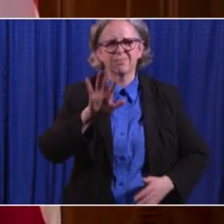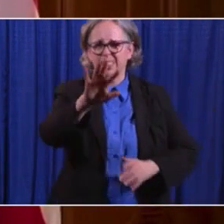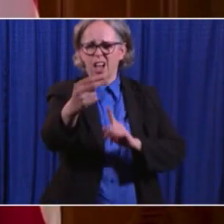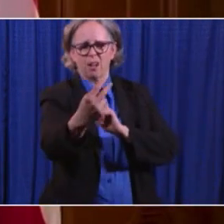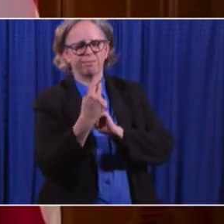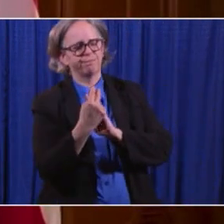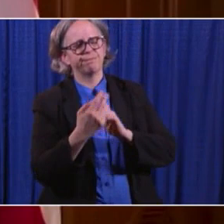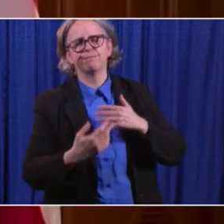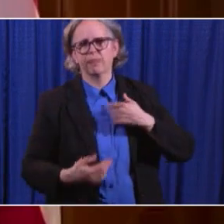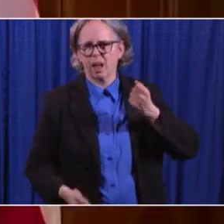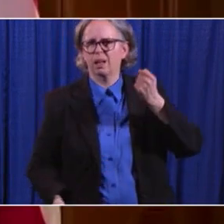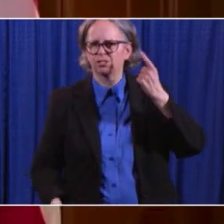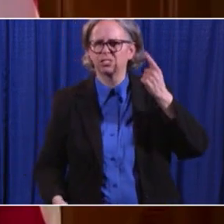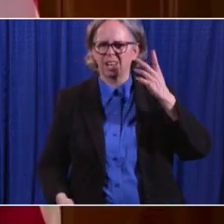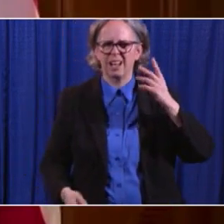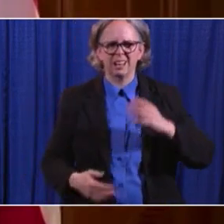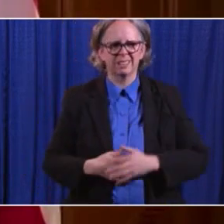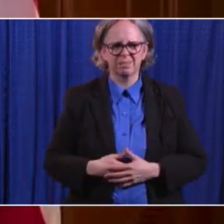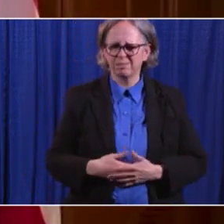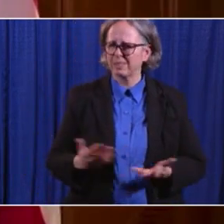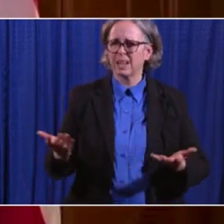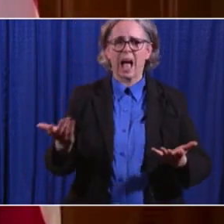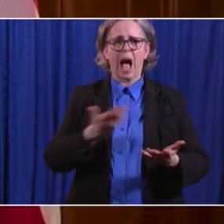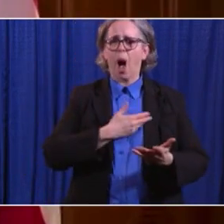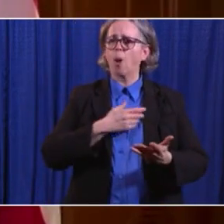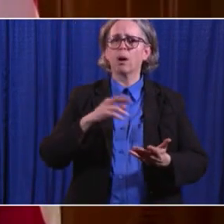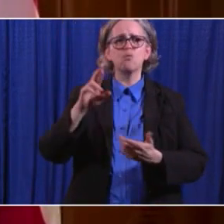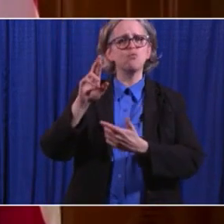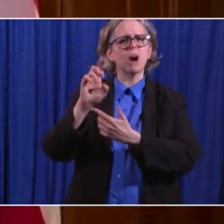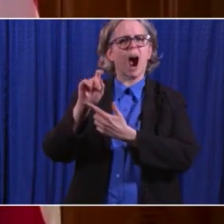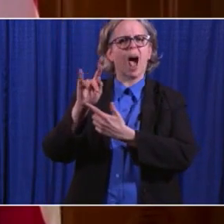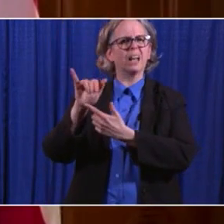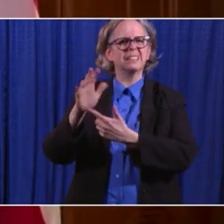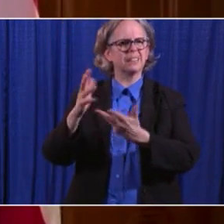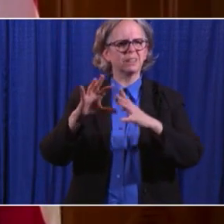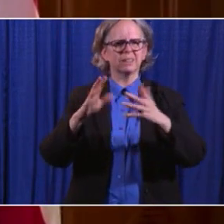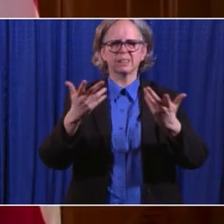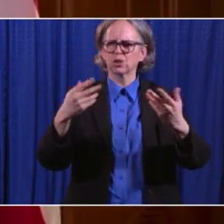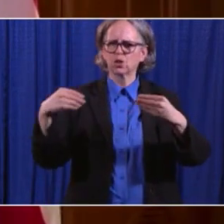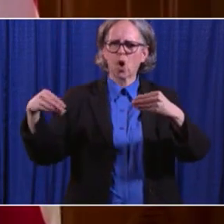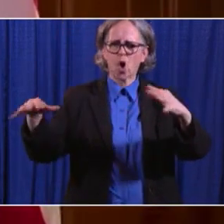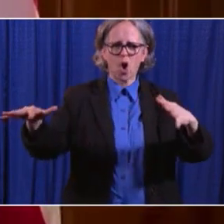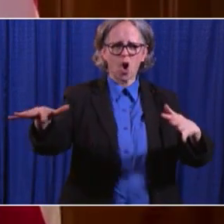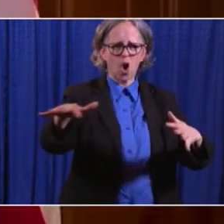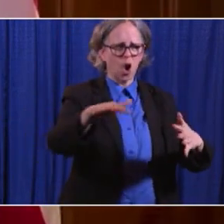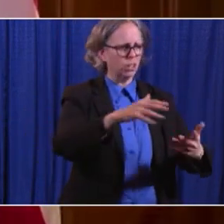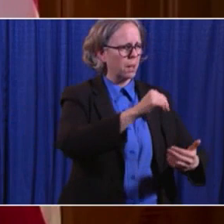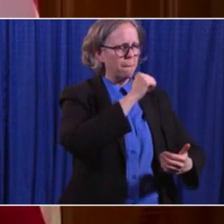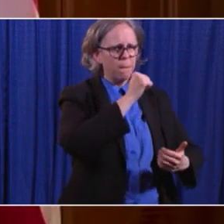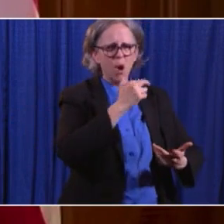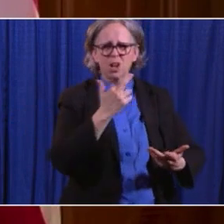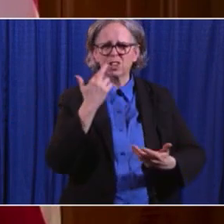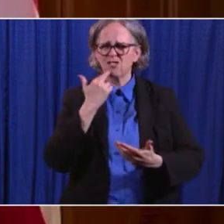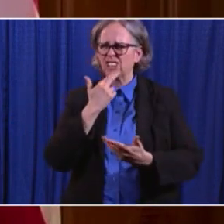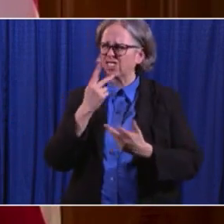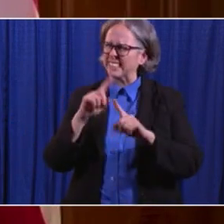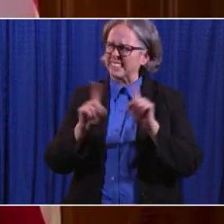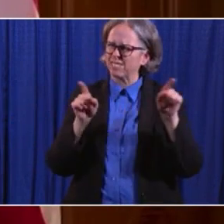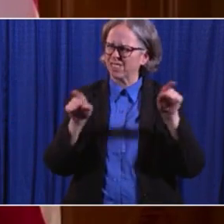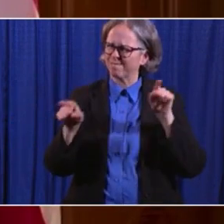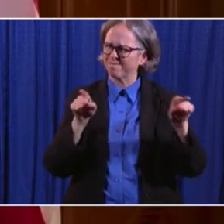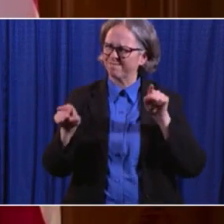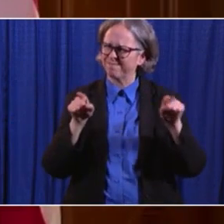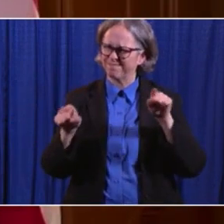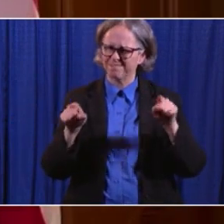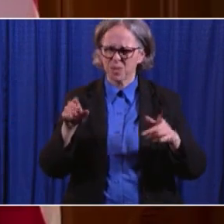that bars and restaurants are different in the sense that people eat and they drink, and when they eat and when they drink, they do